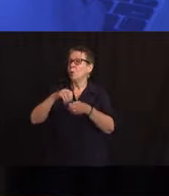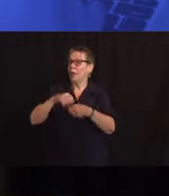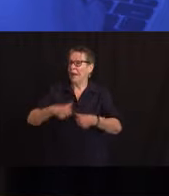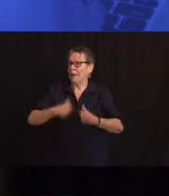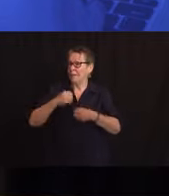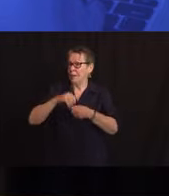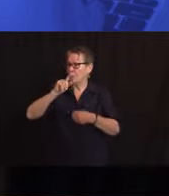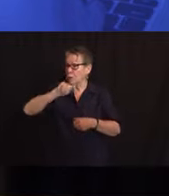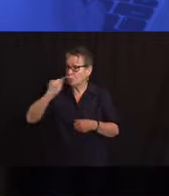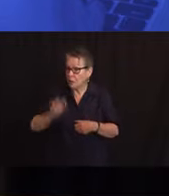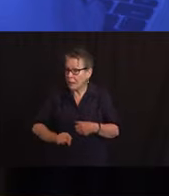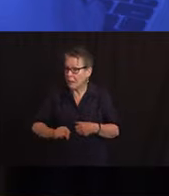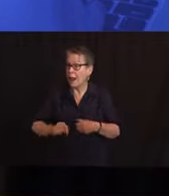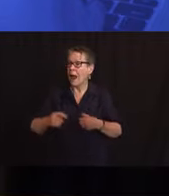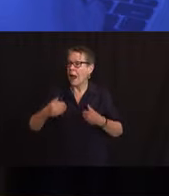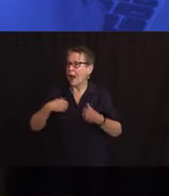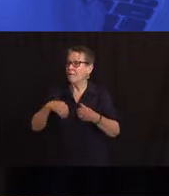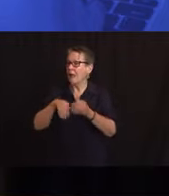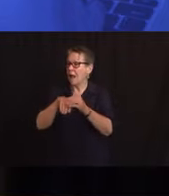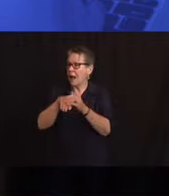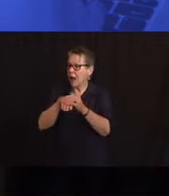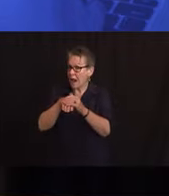first-rate postpartum,